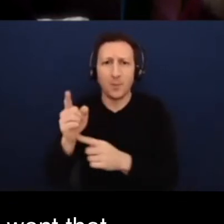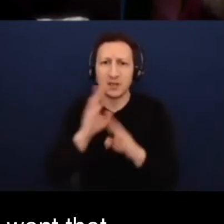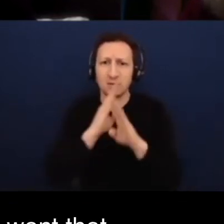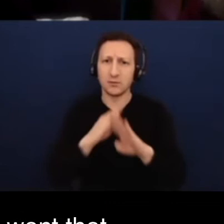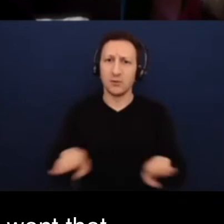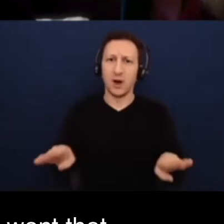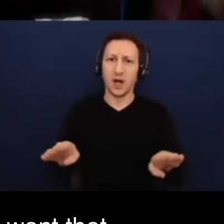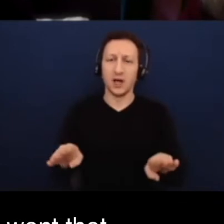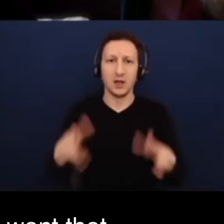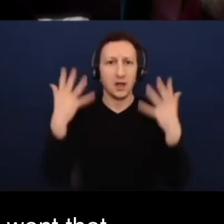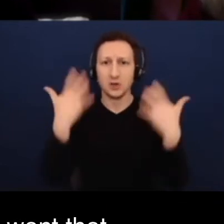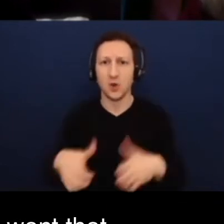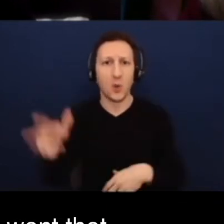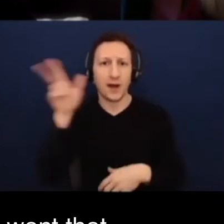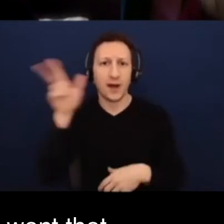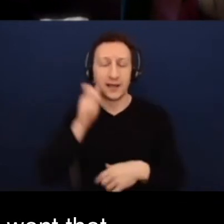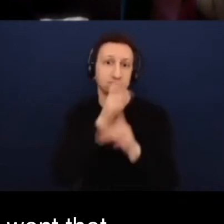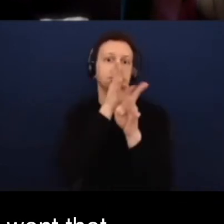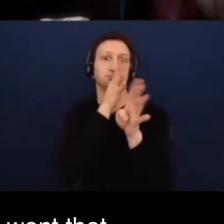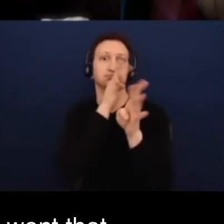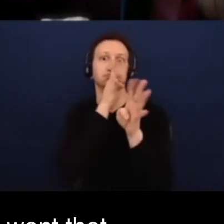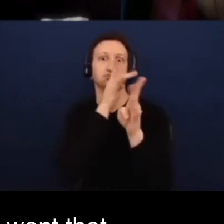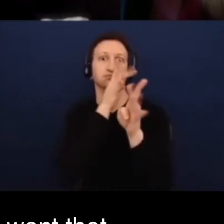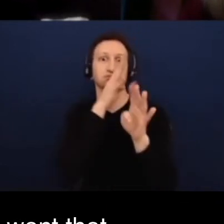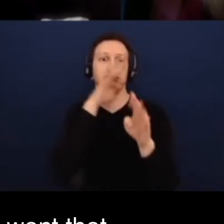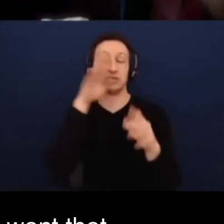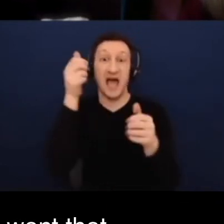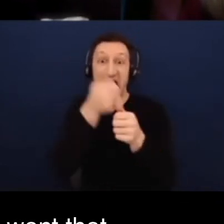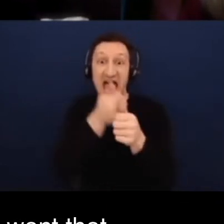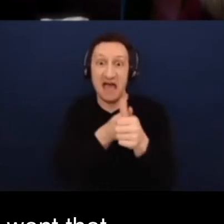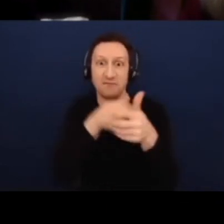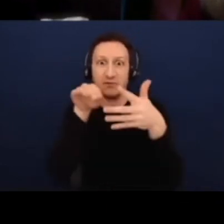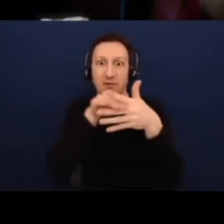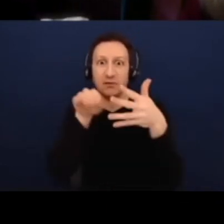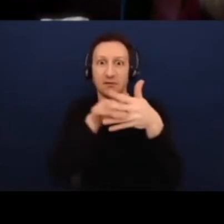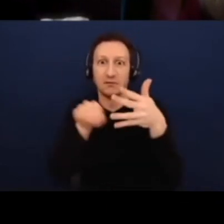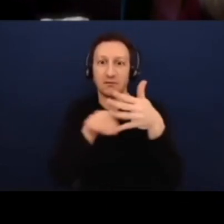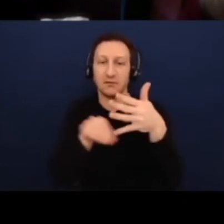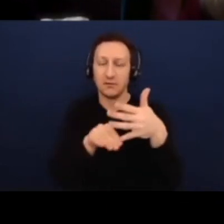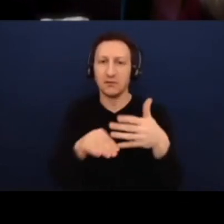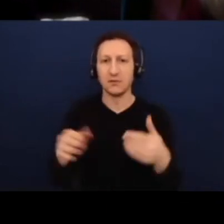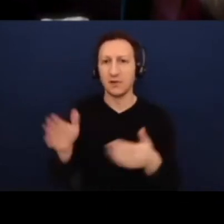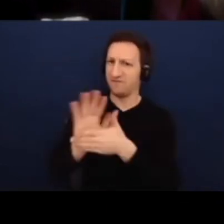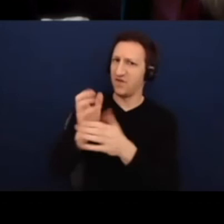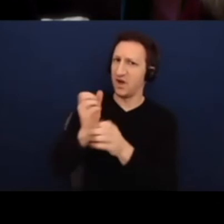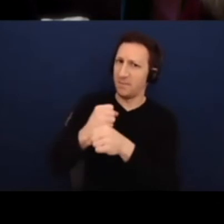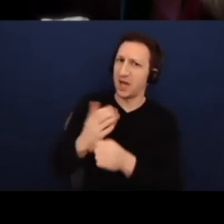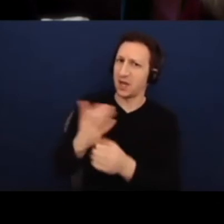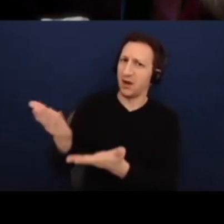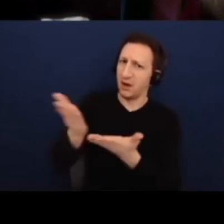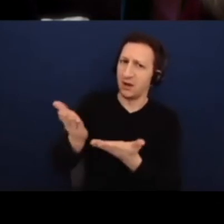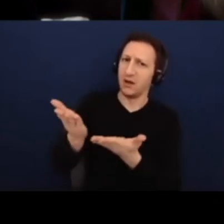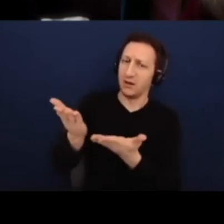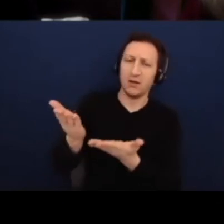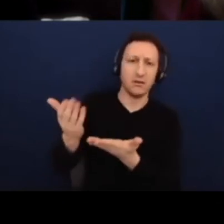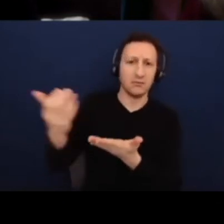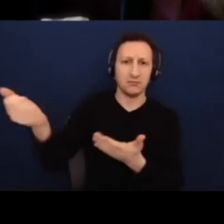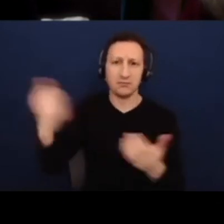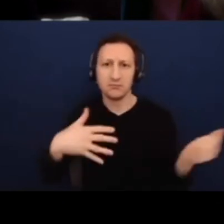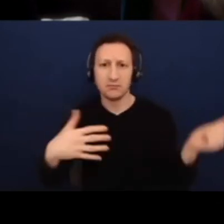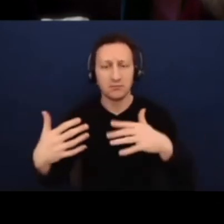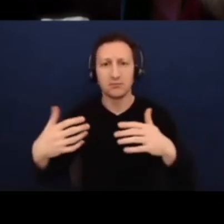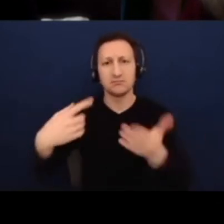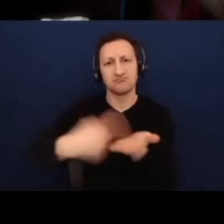want that kind of thought about it? Or is it more like voiceover narration?